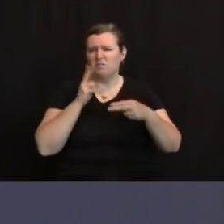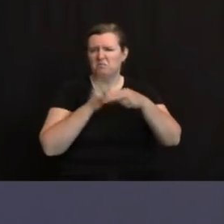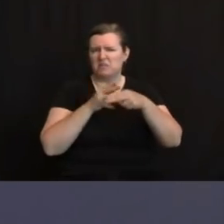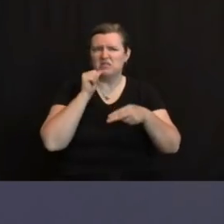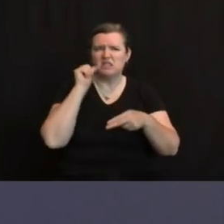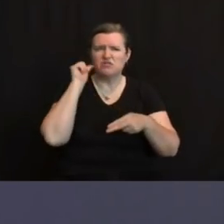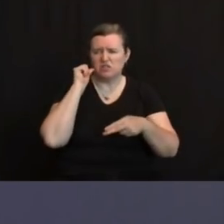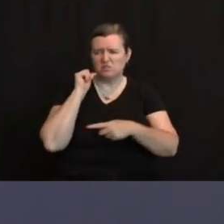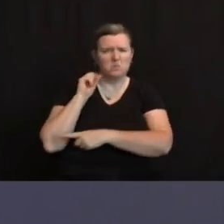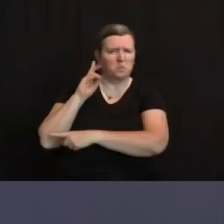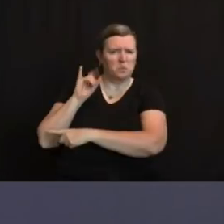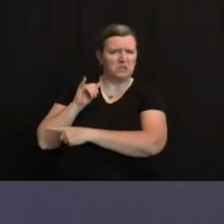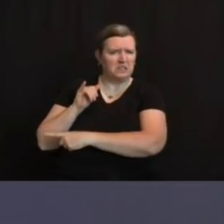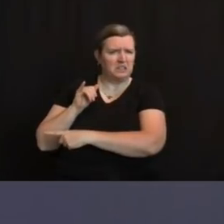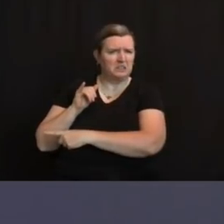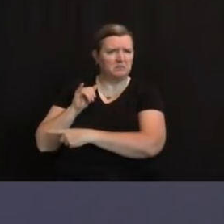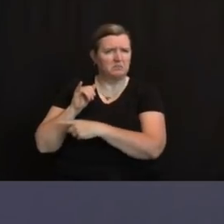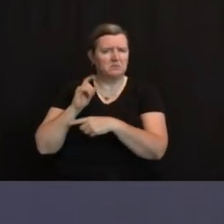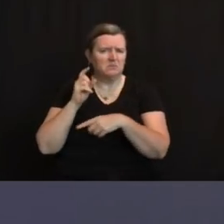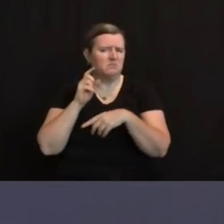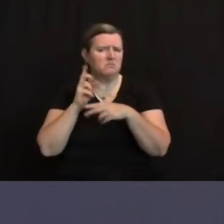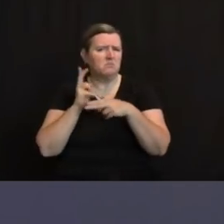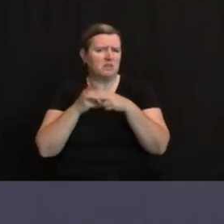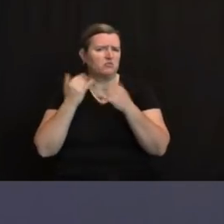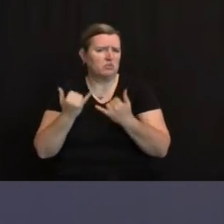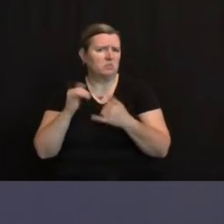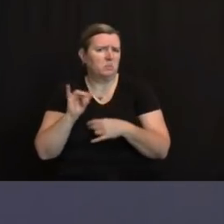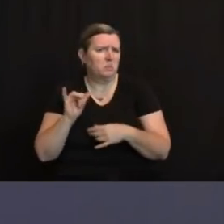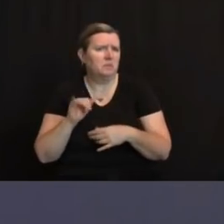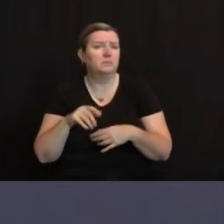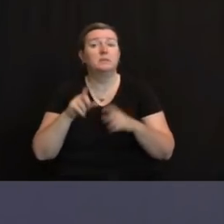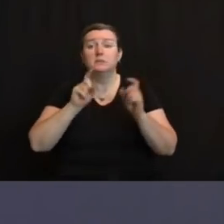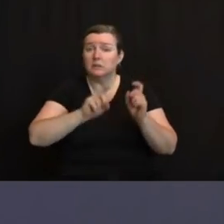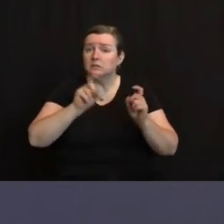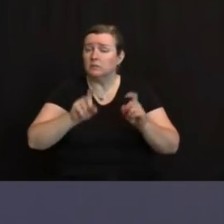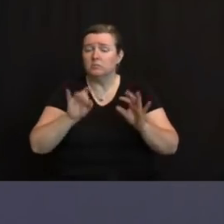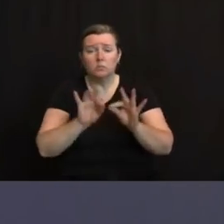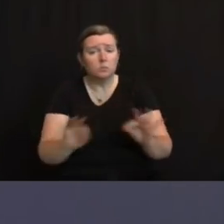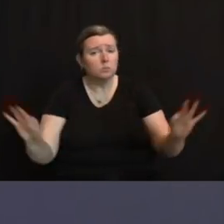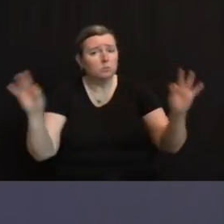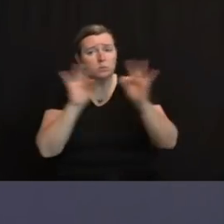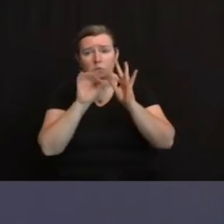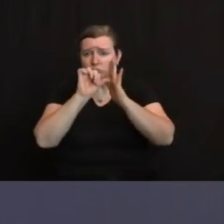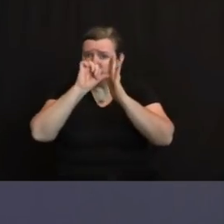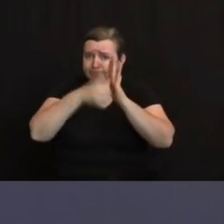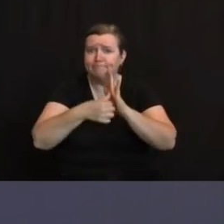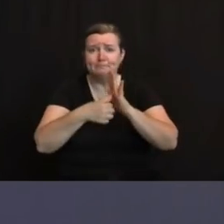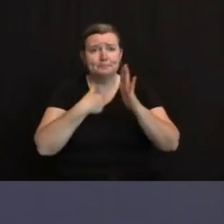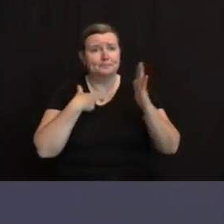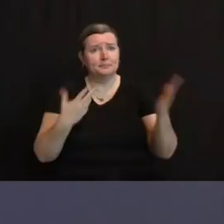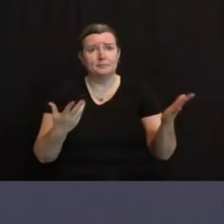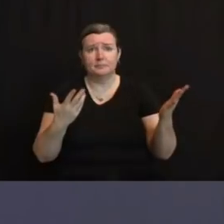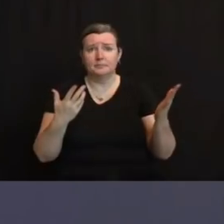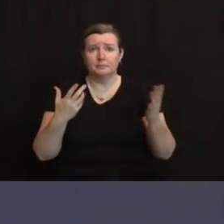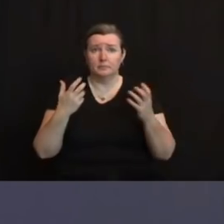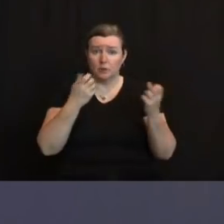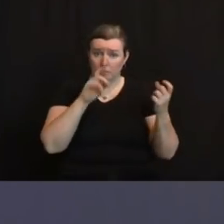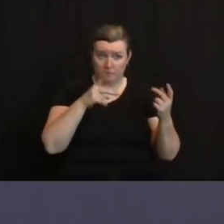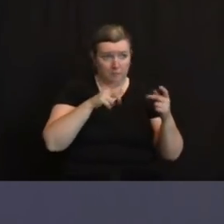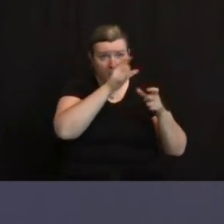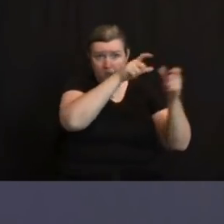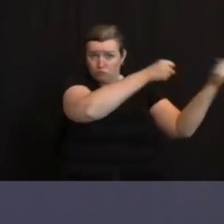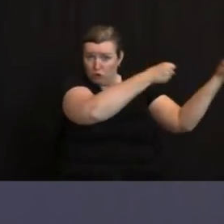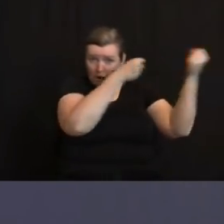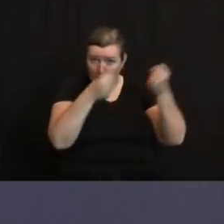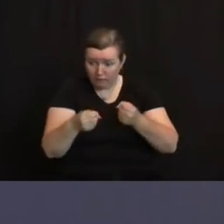referred to today, is an essential piece of this. Whether in the advisory or not, get tested. Just ask